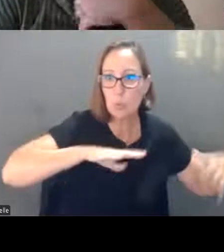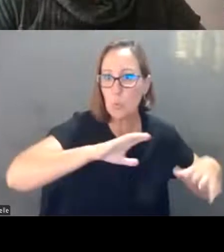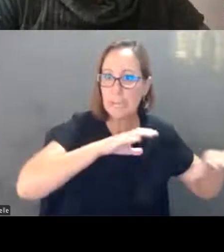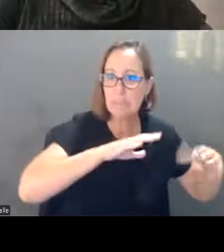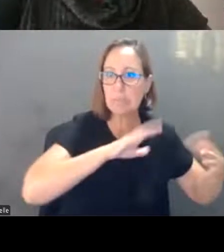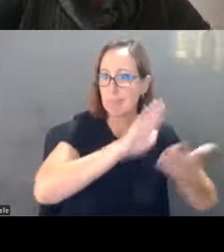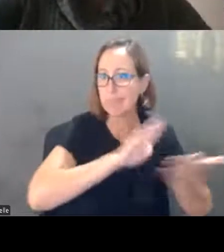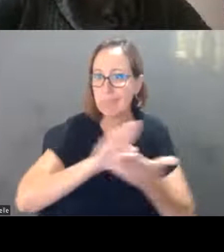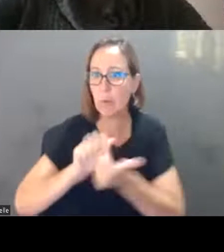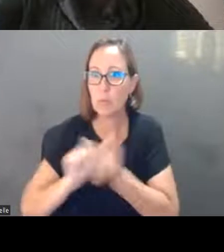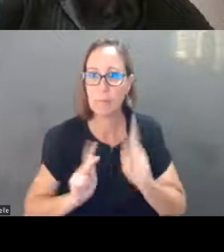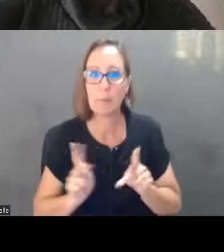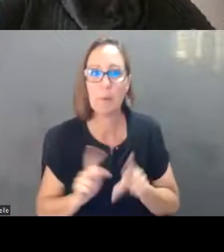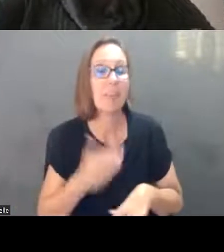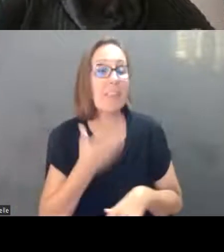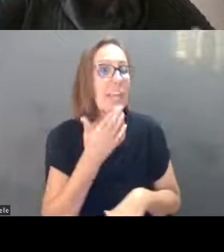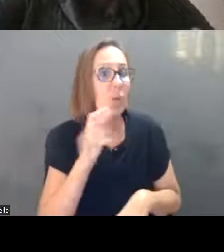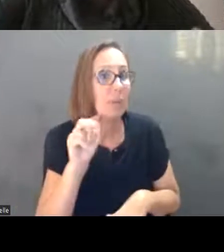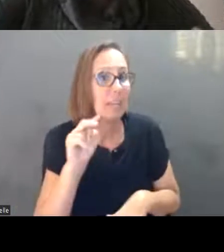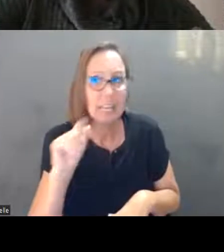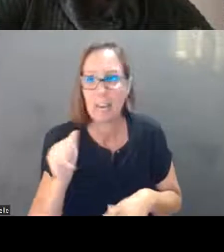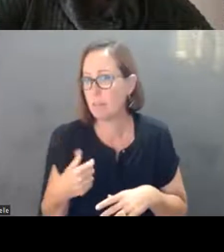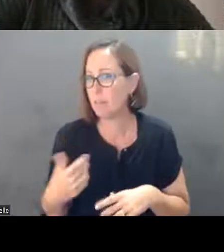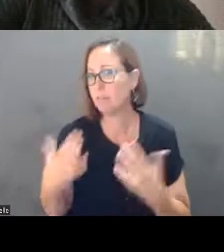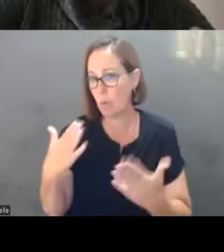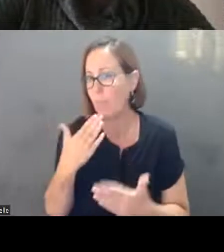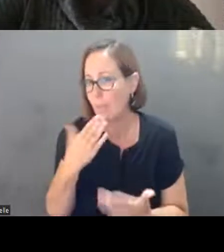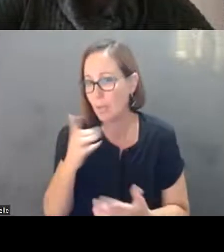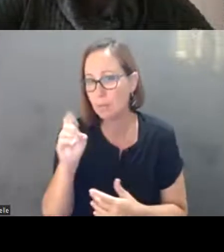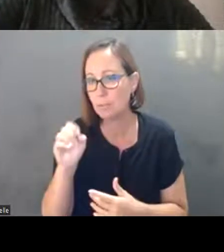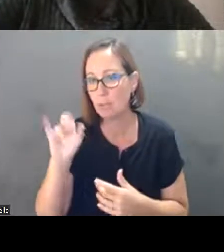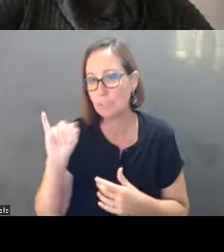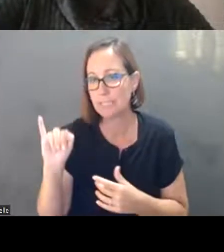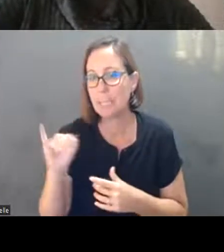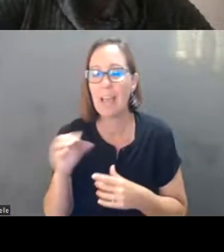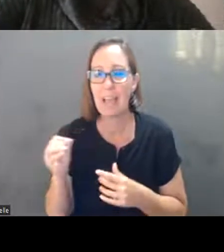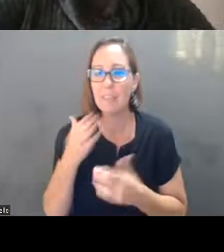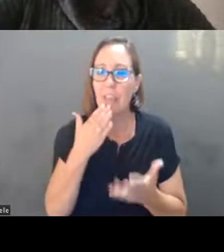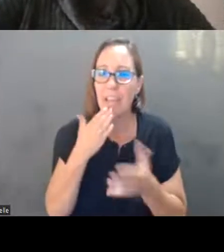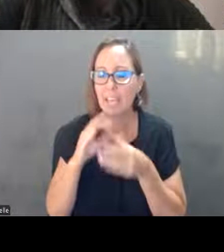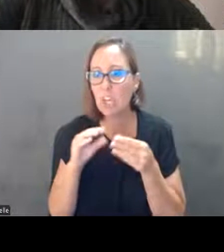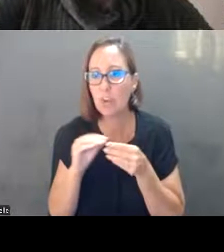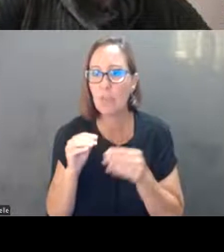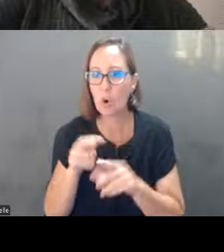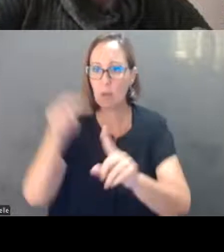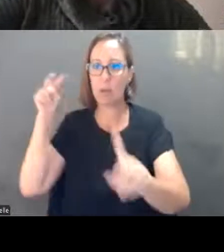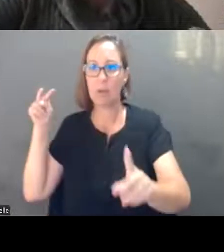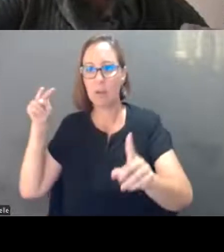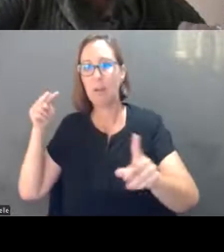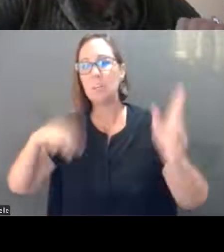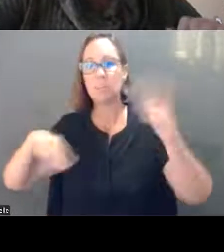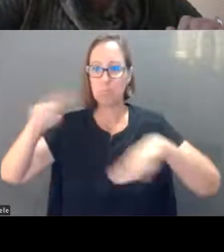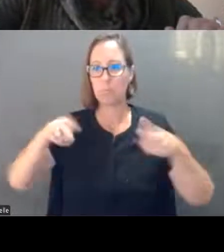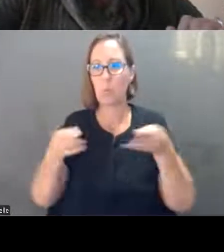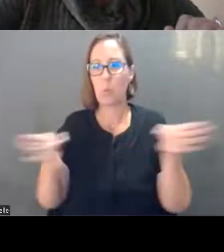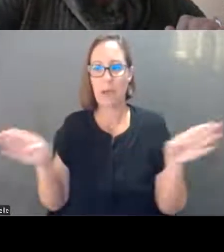Renita. Oh, no, thank you, Darcy. And I think thank you for kind of giving us, kind of zooming out and giving us the wider